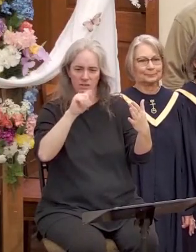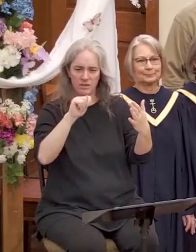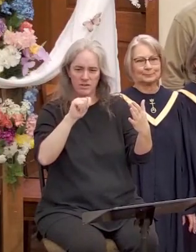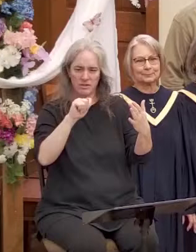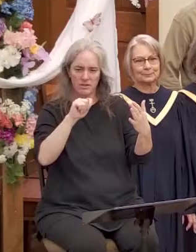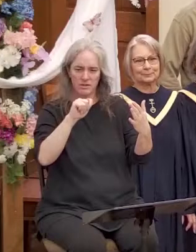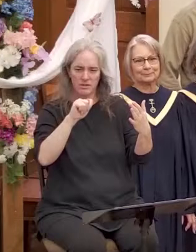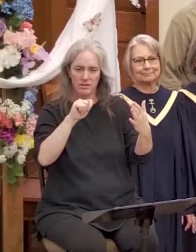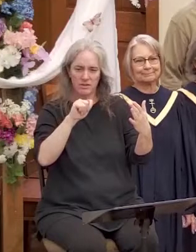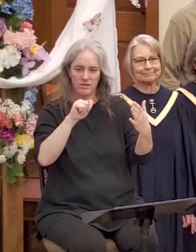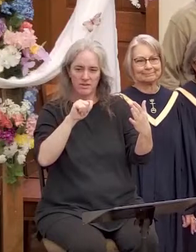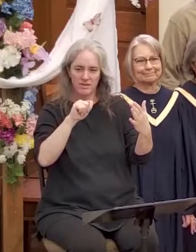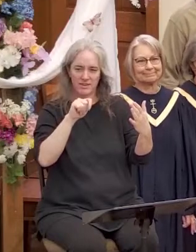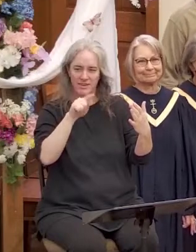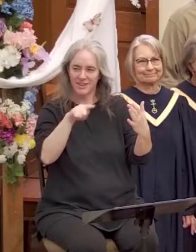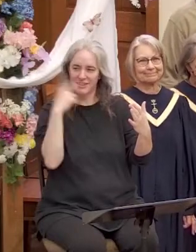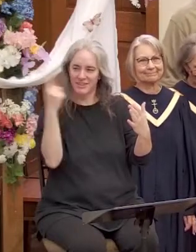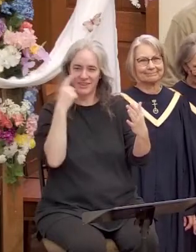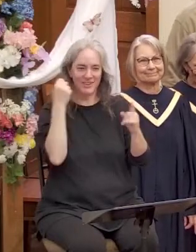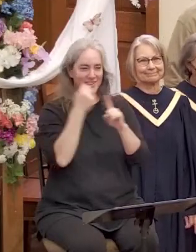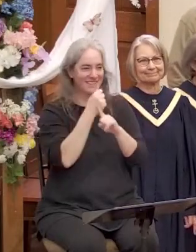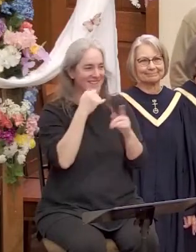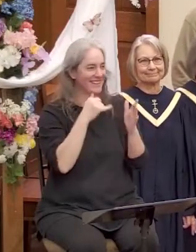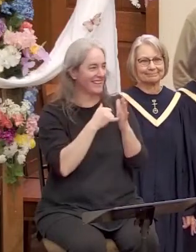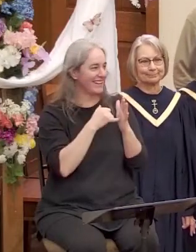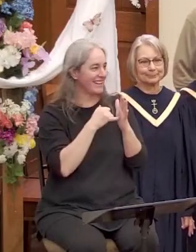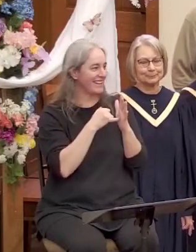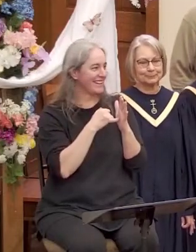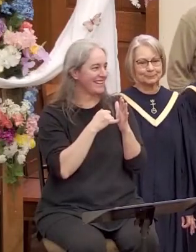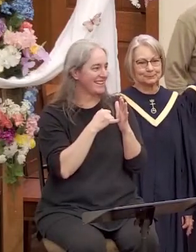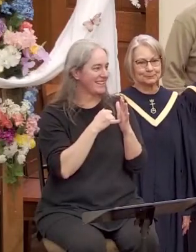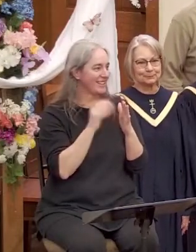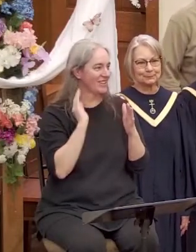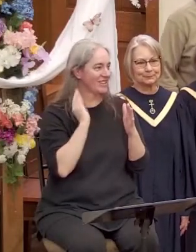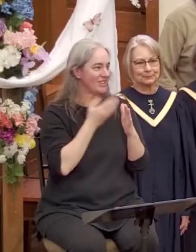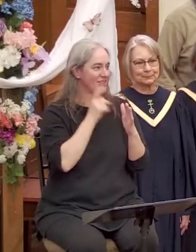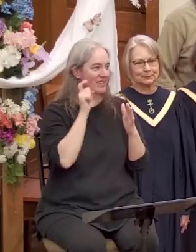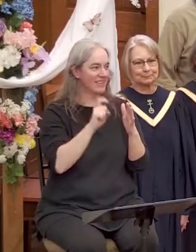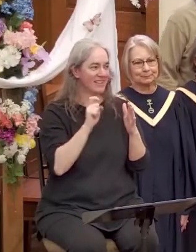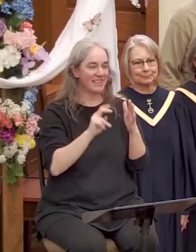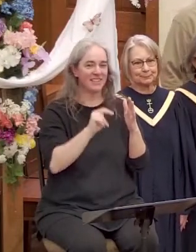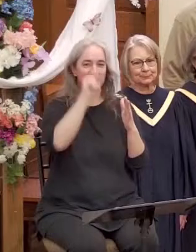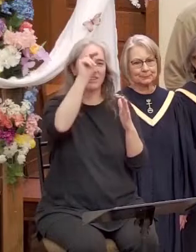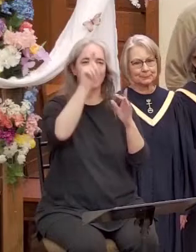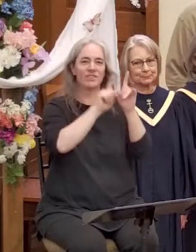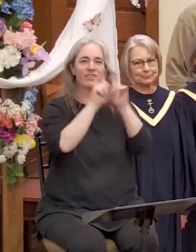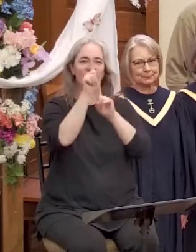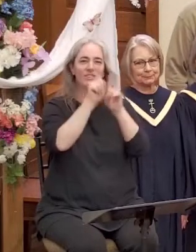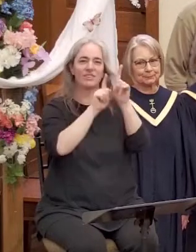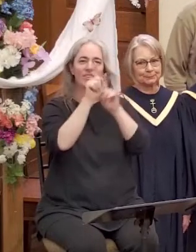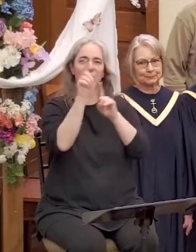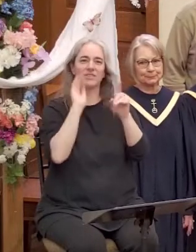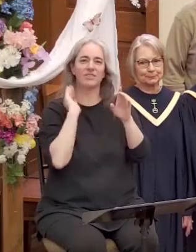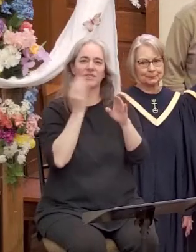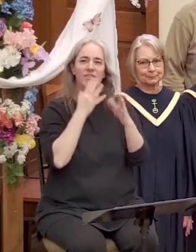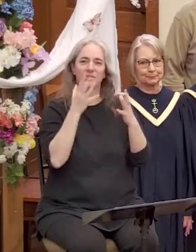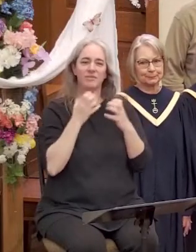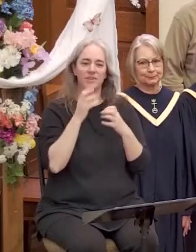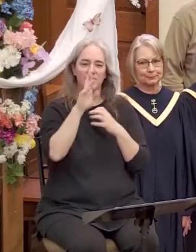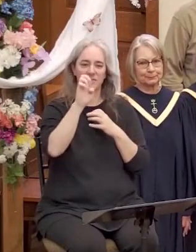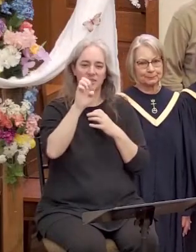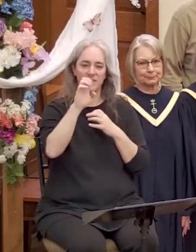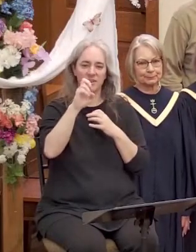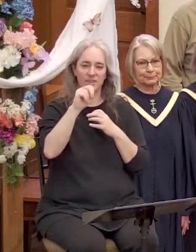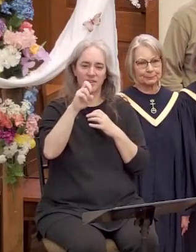you go. So... we kind of need a North Star. We want to kind of refresh that, re-energize that. Where